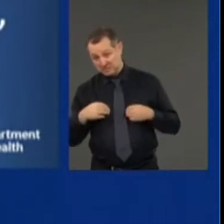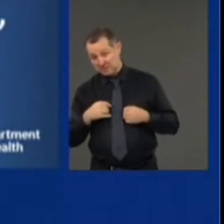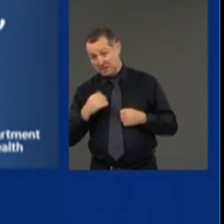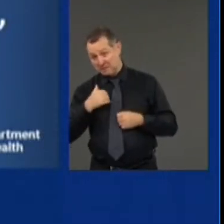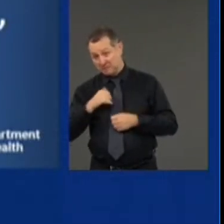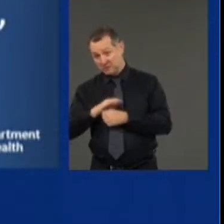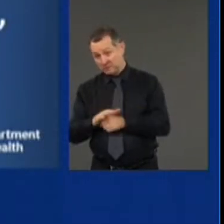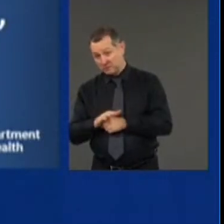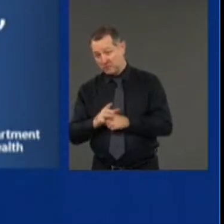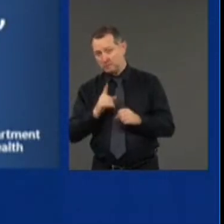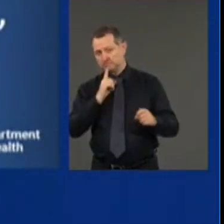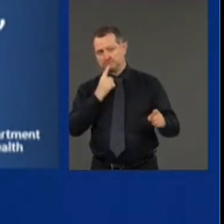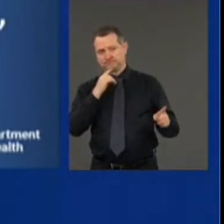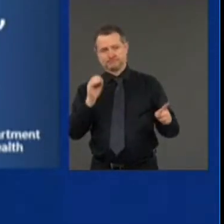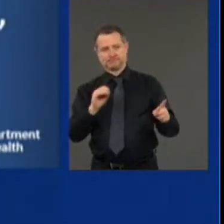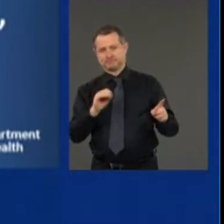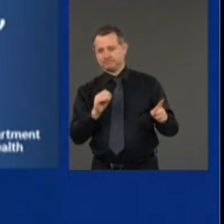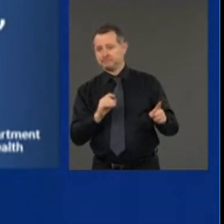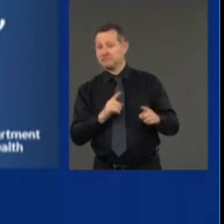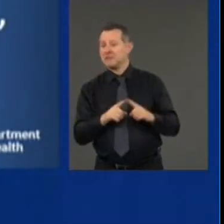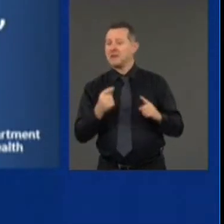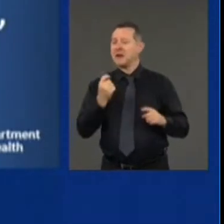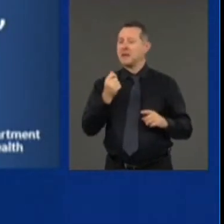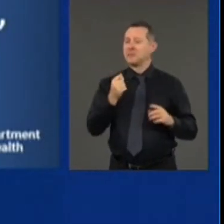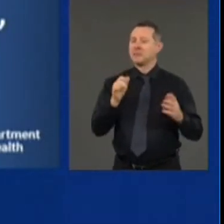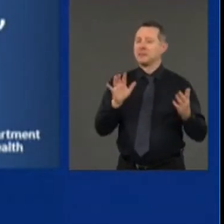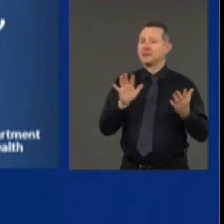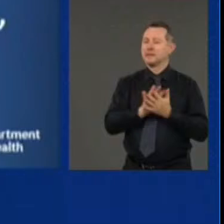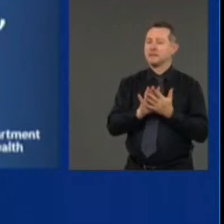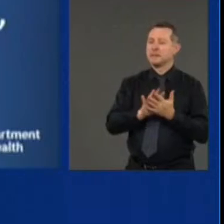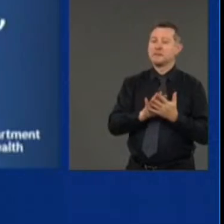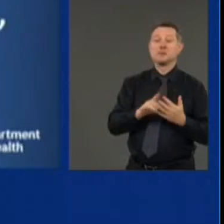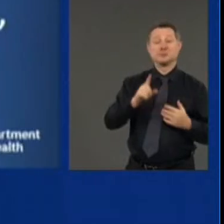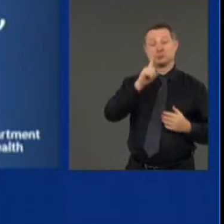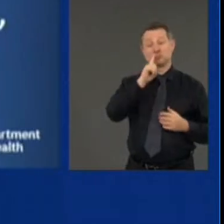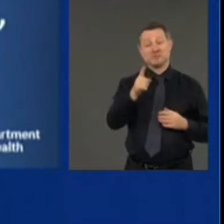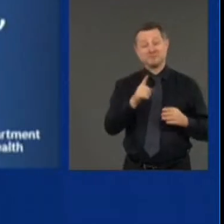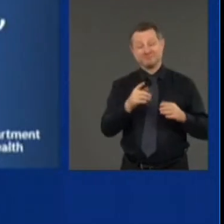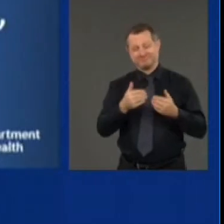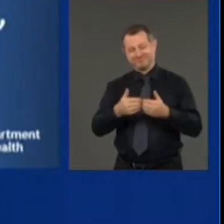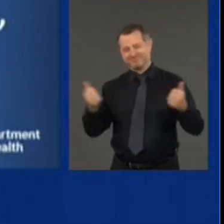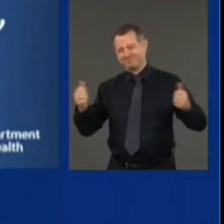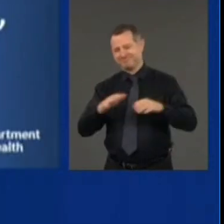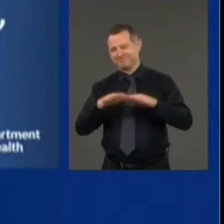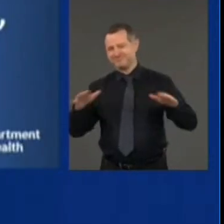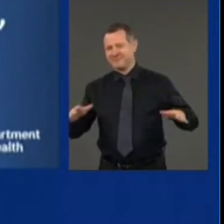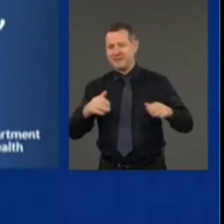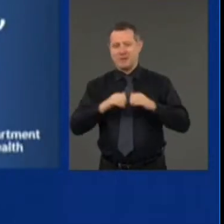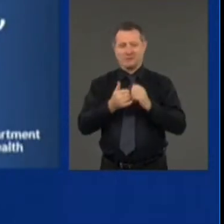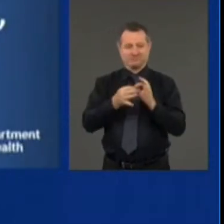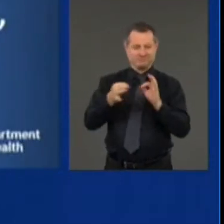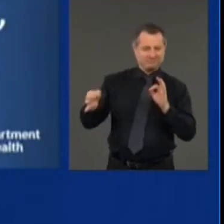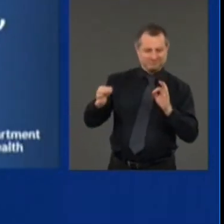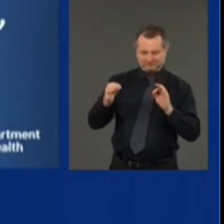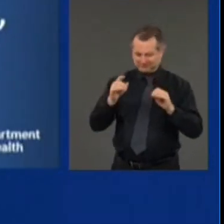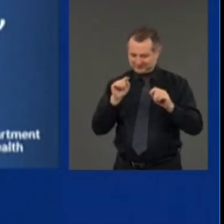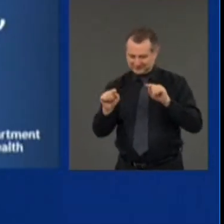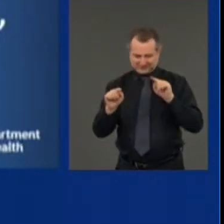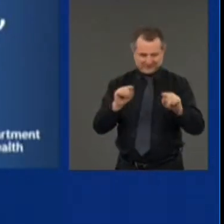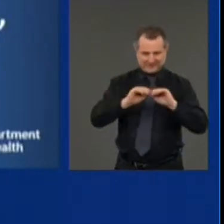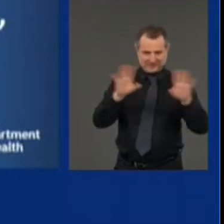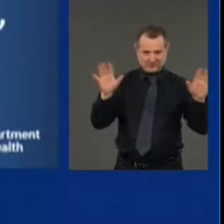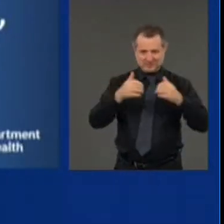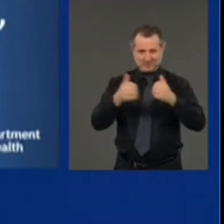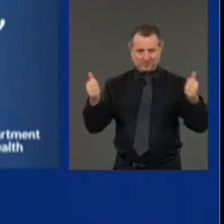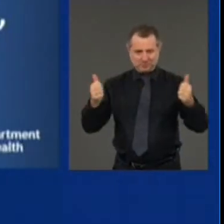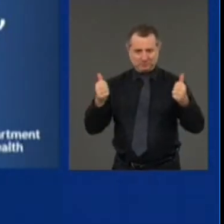this seems a little bit like semantics. It's really not. It's the fact that words do matter. No resident shall be denied